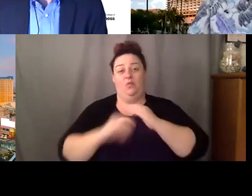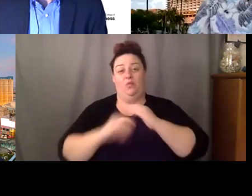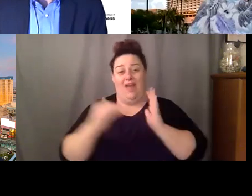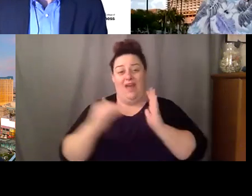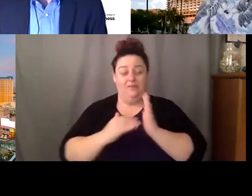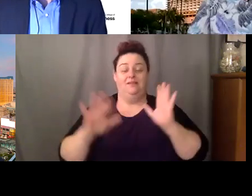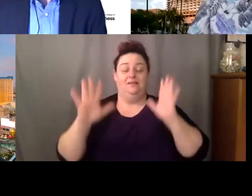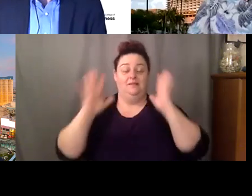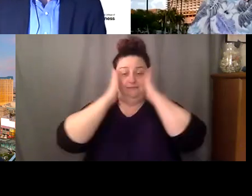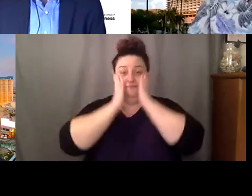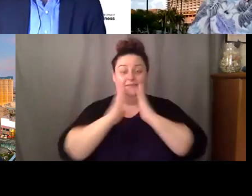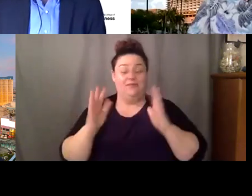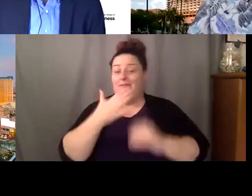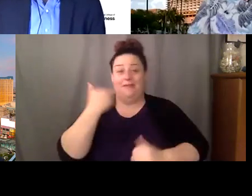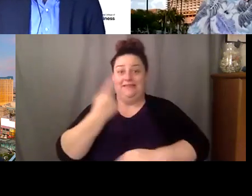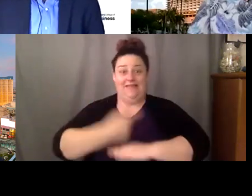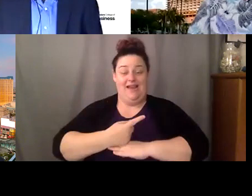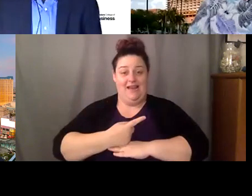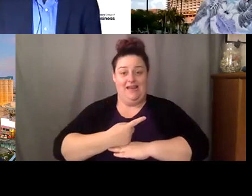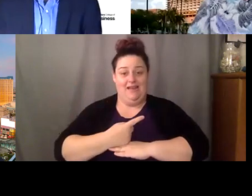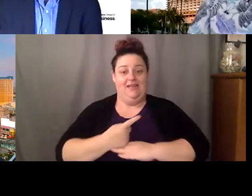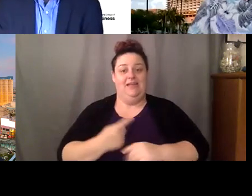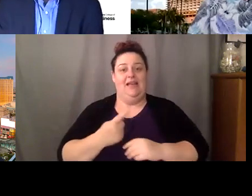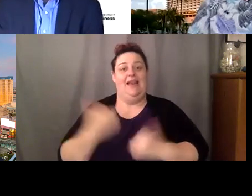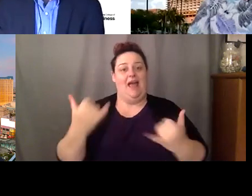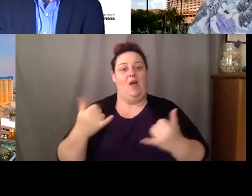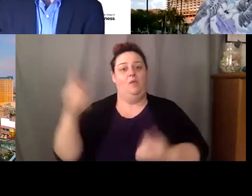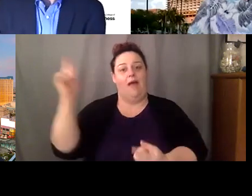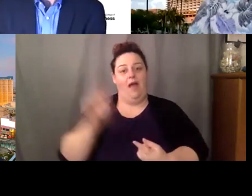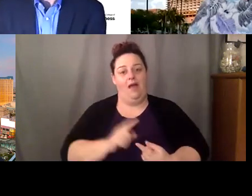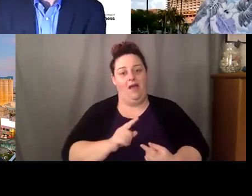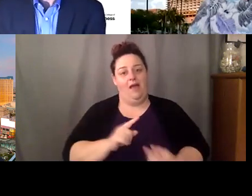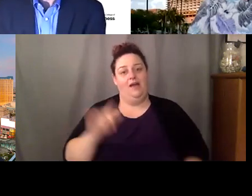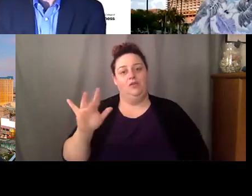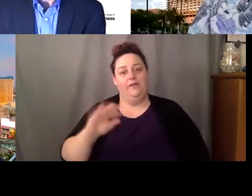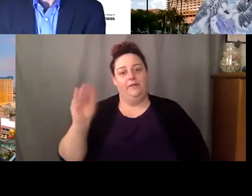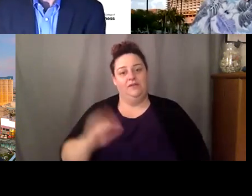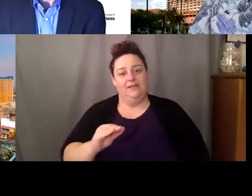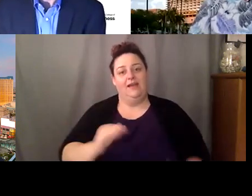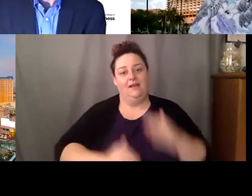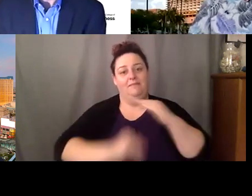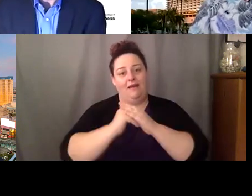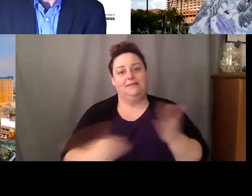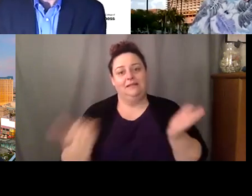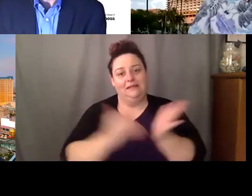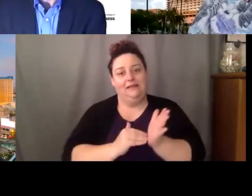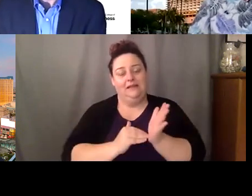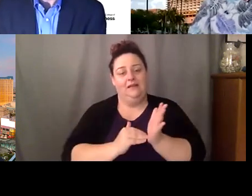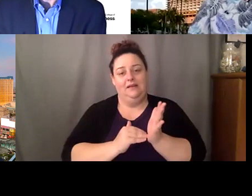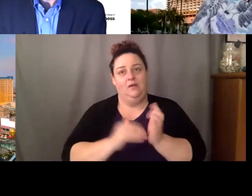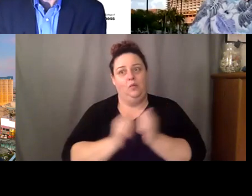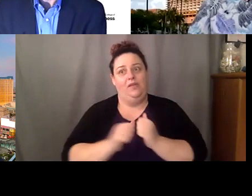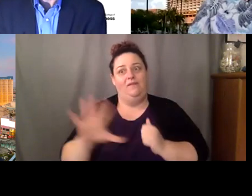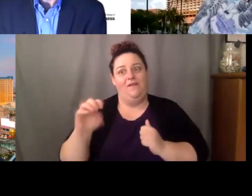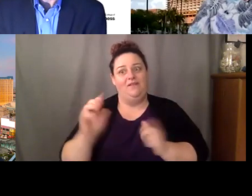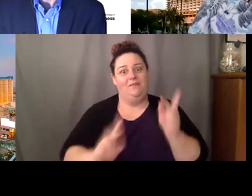days. And then with everything going on now, we've been reduced to 25% capacity with no more than 50